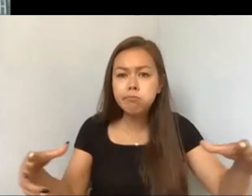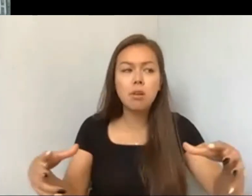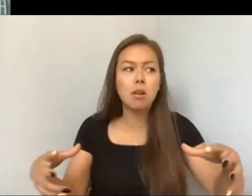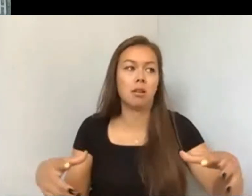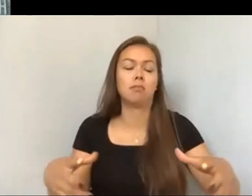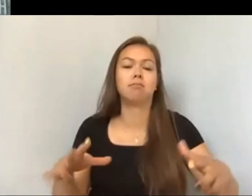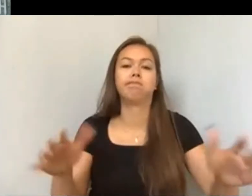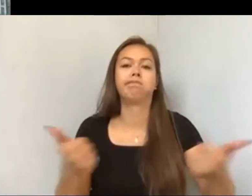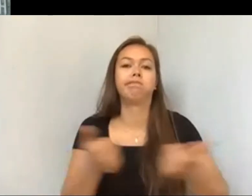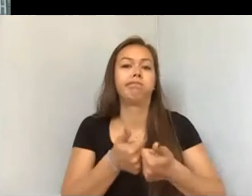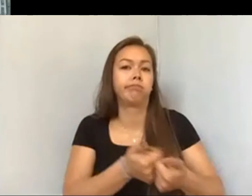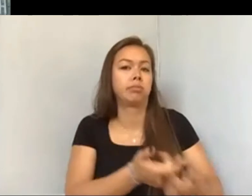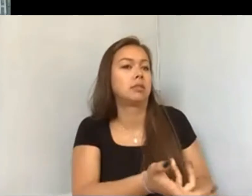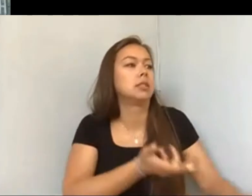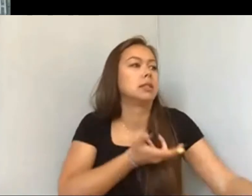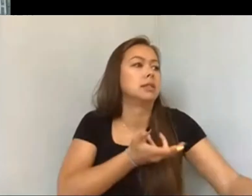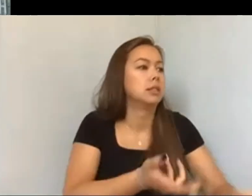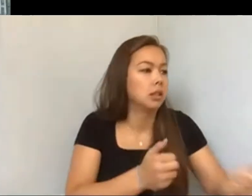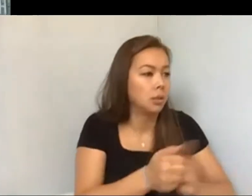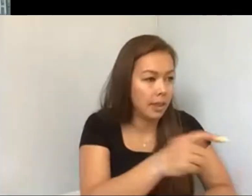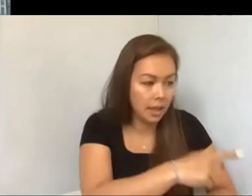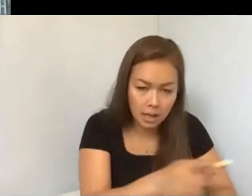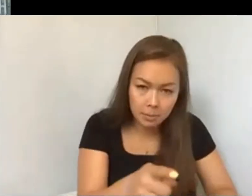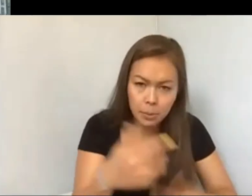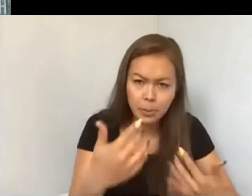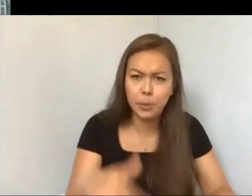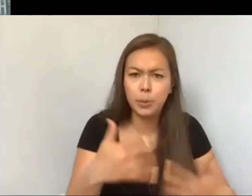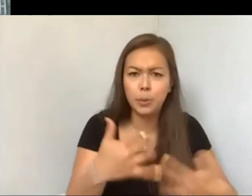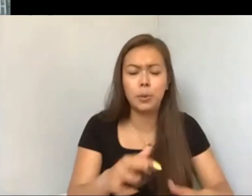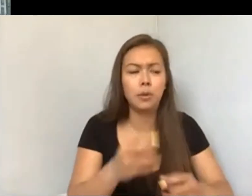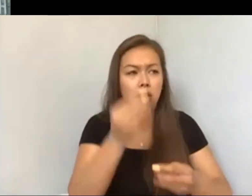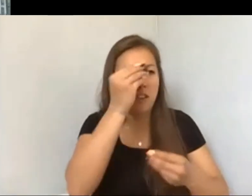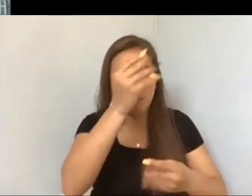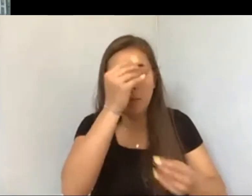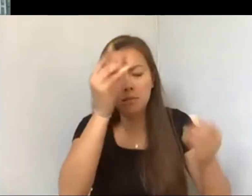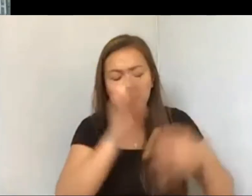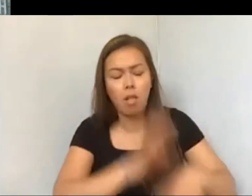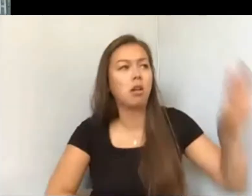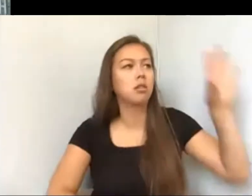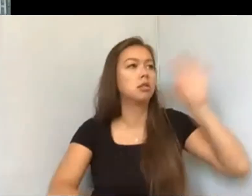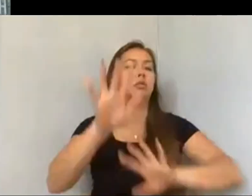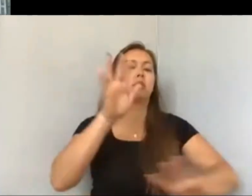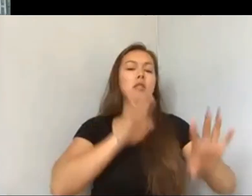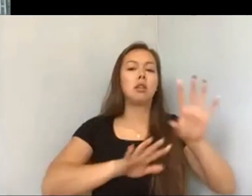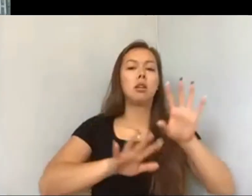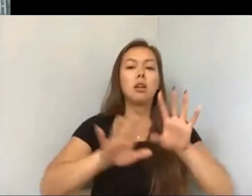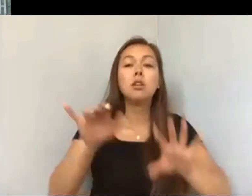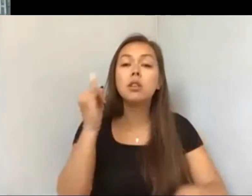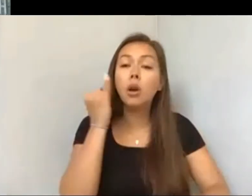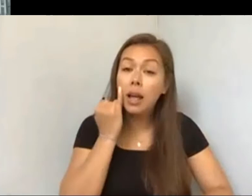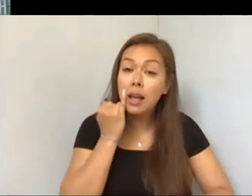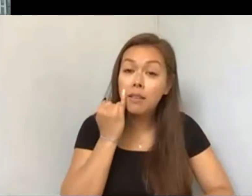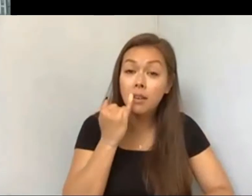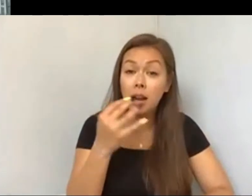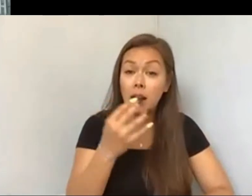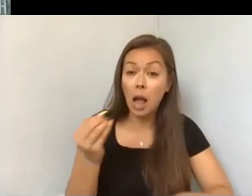companies are ready to take that next step from Excel to something that is a little bit easier to use, I think that's a